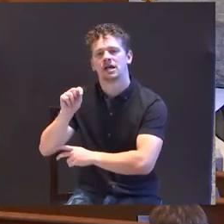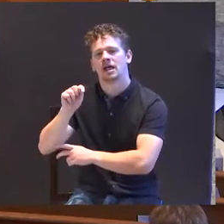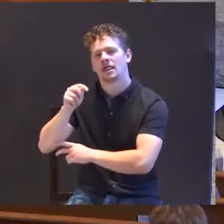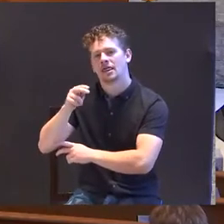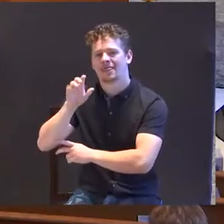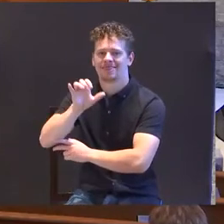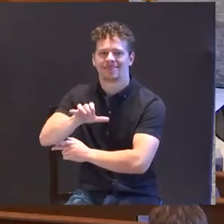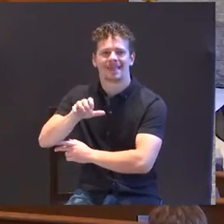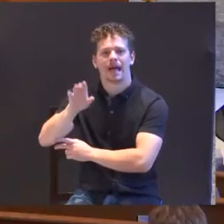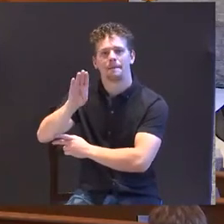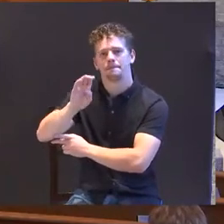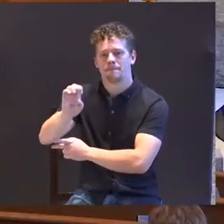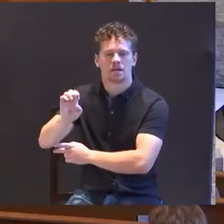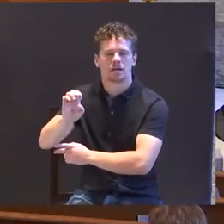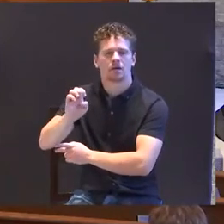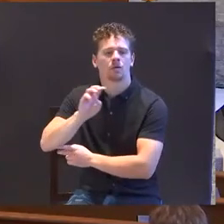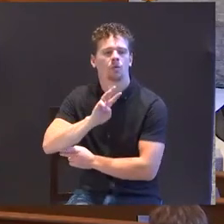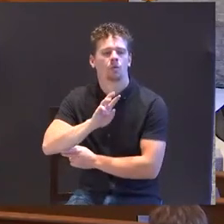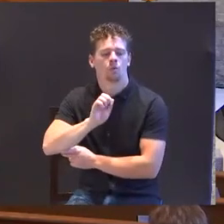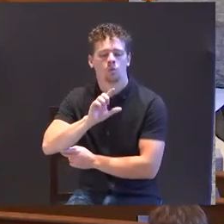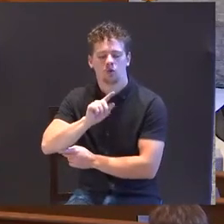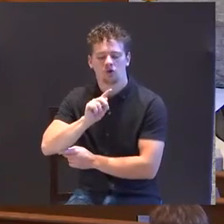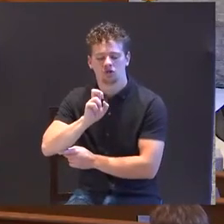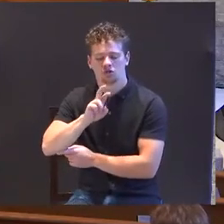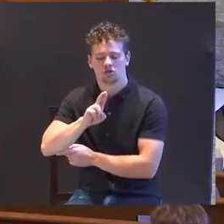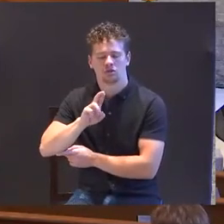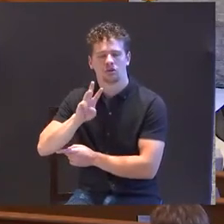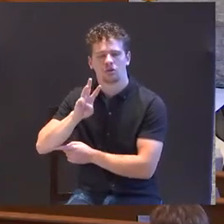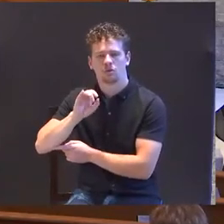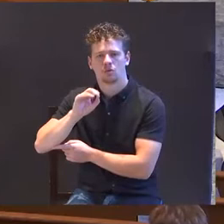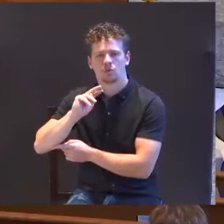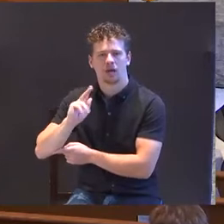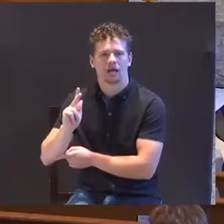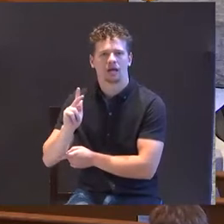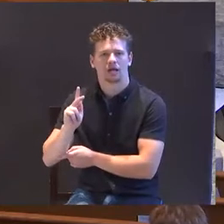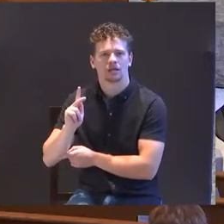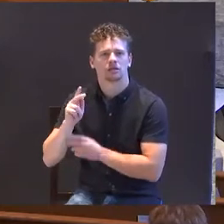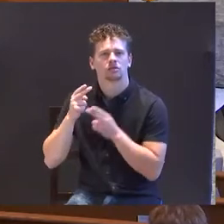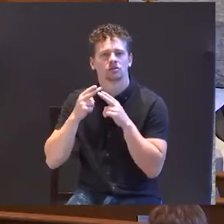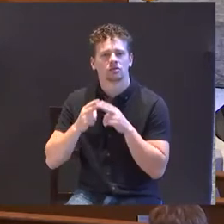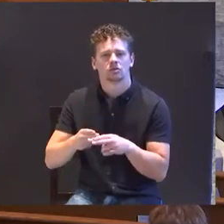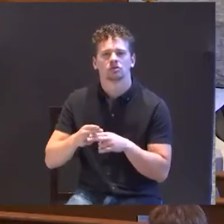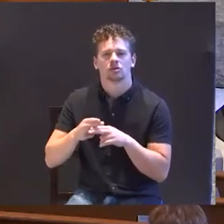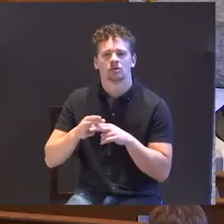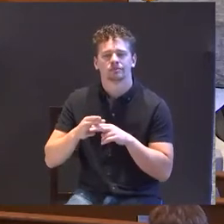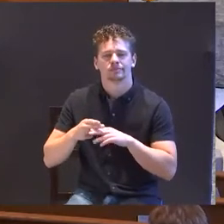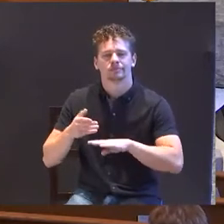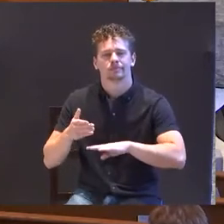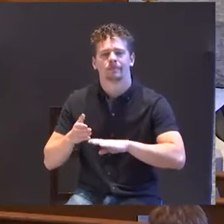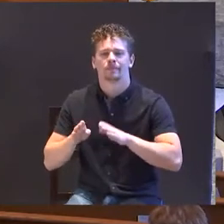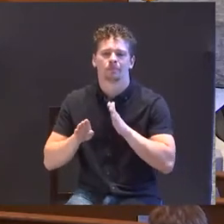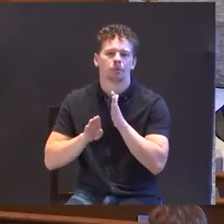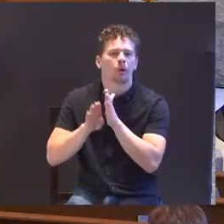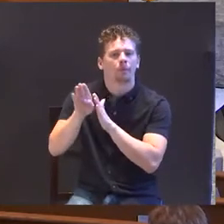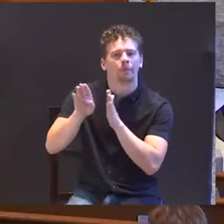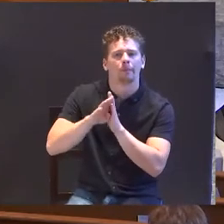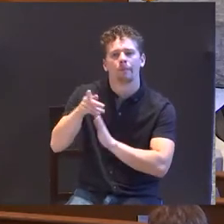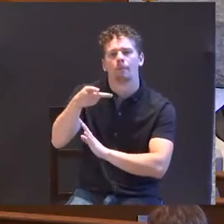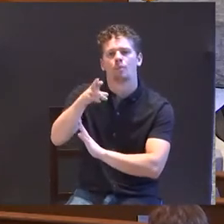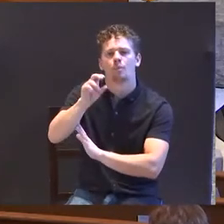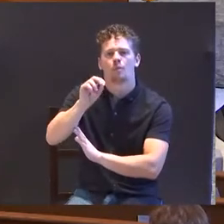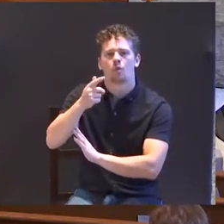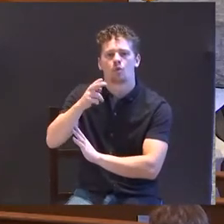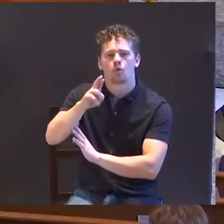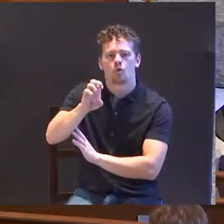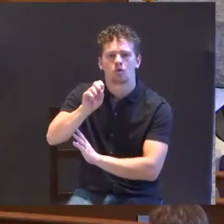is he calls it progressive Christianity. Progressive Christianity. And he really